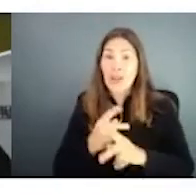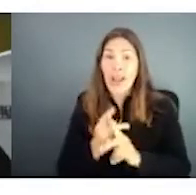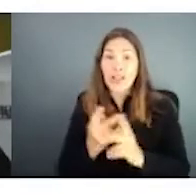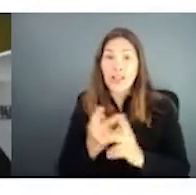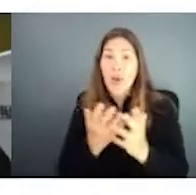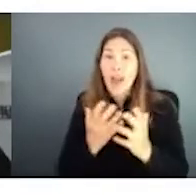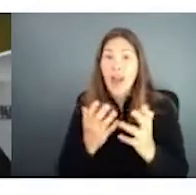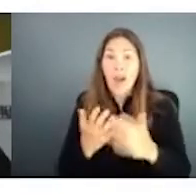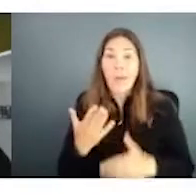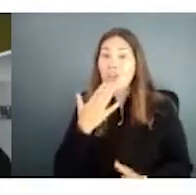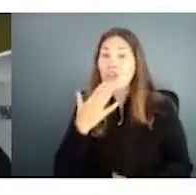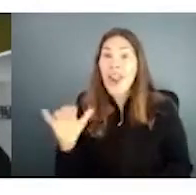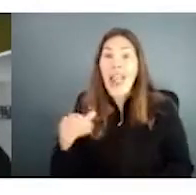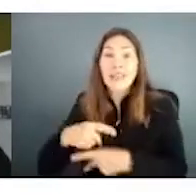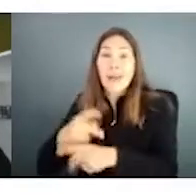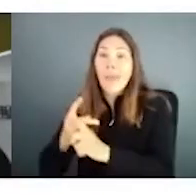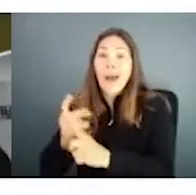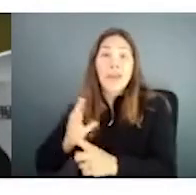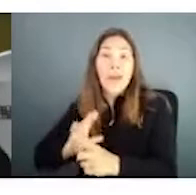were as good as the productions that originally,